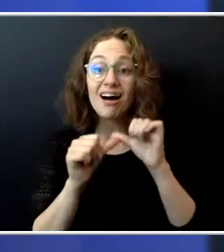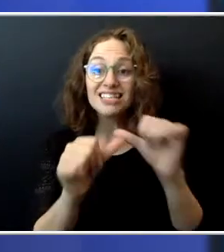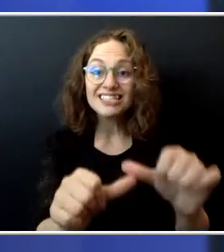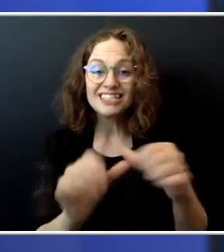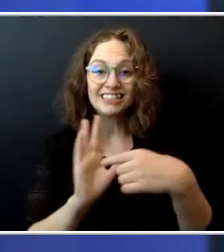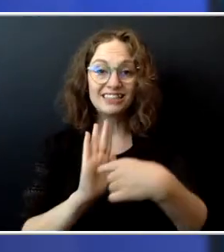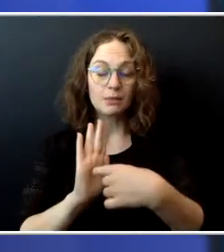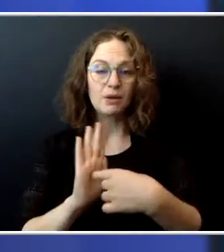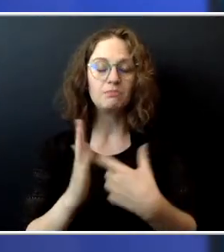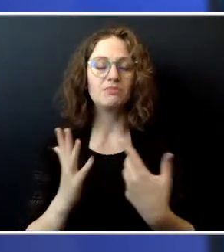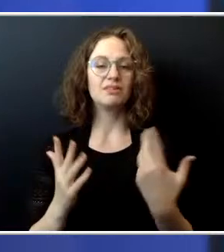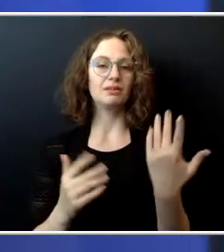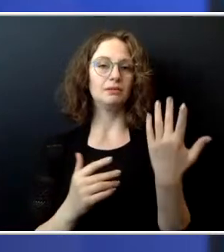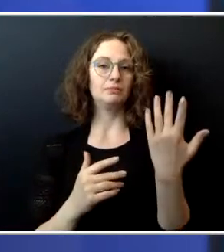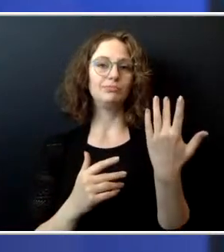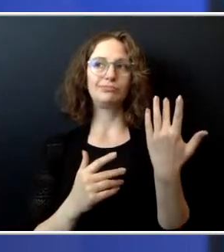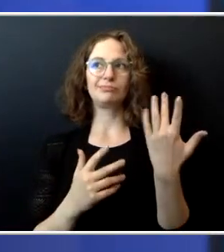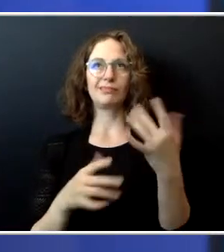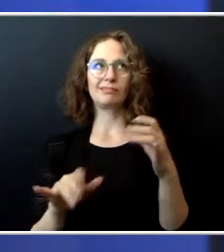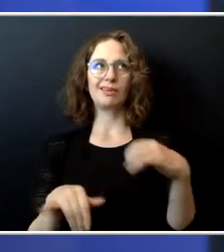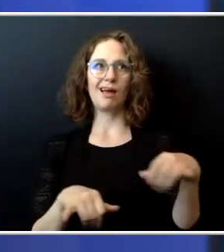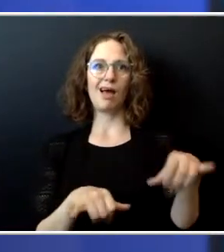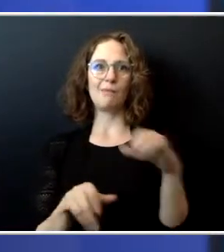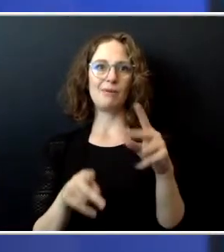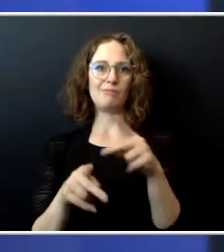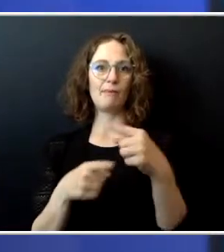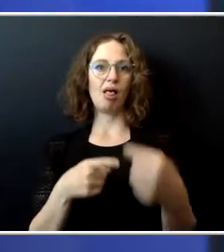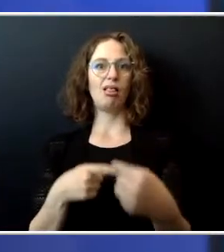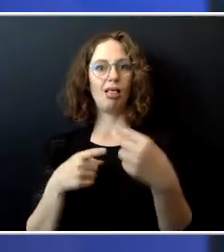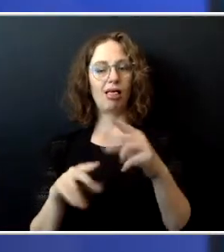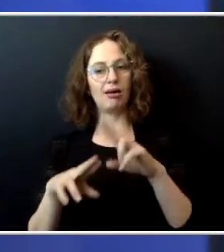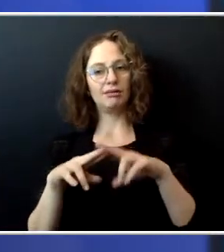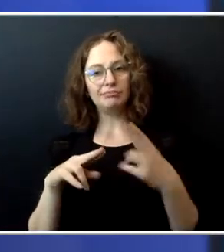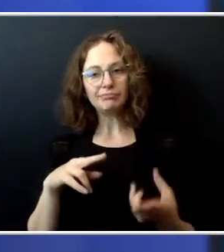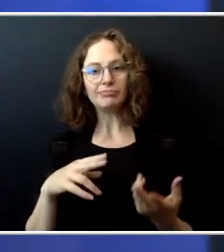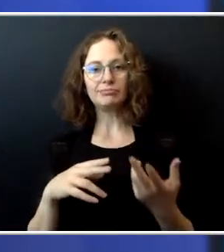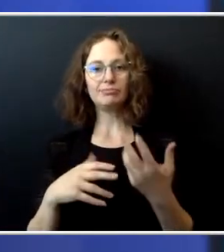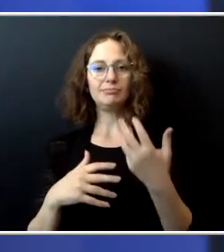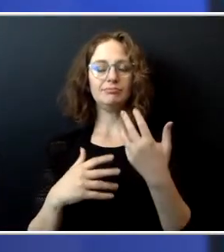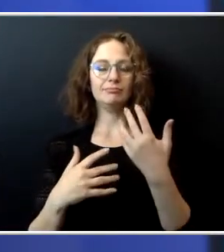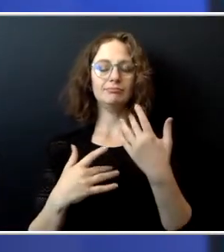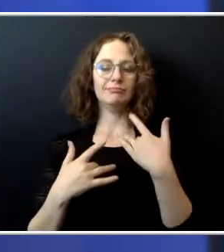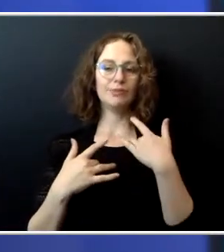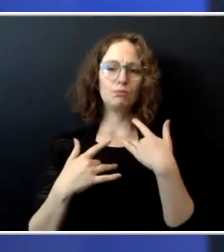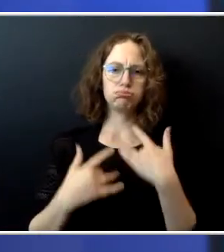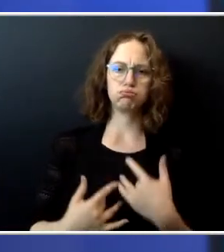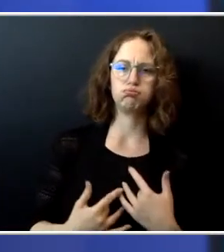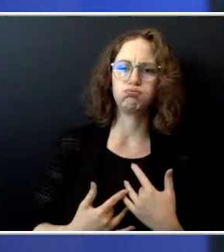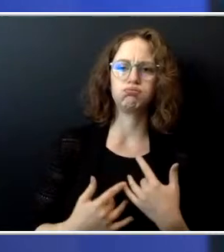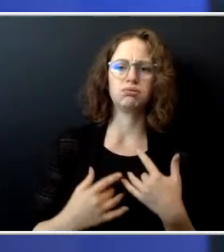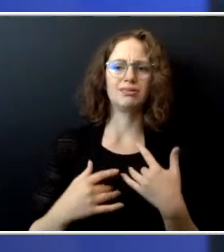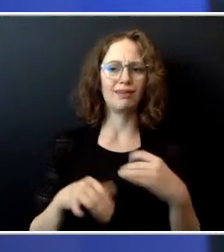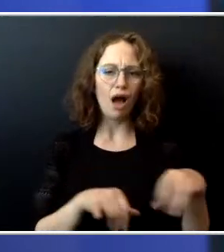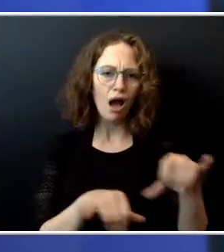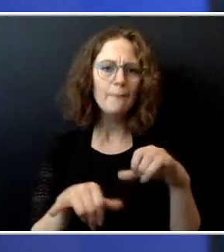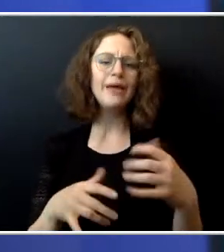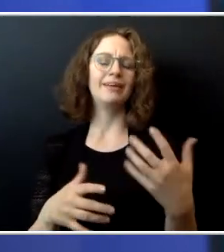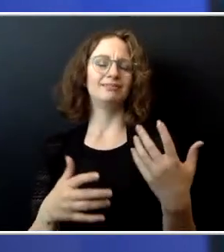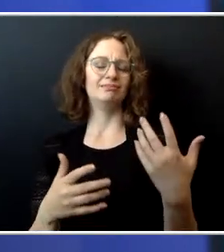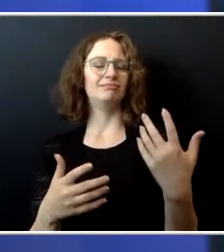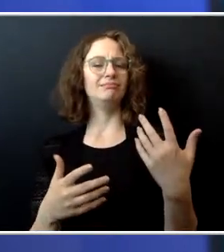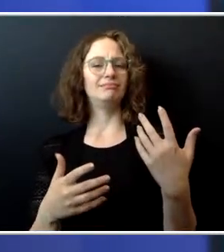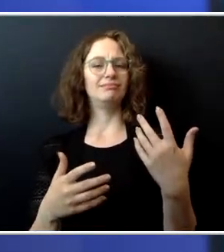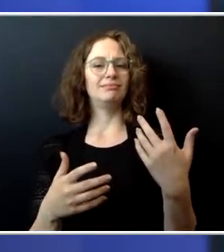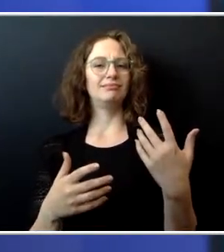to lose weight. It's common to be depressed, mood, everything. And to make it more